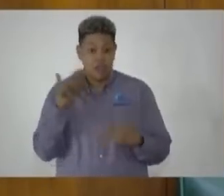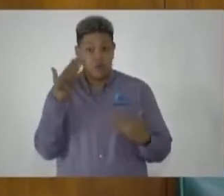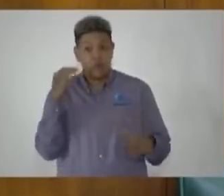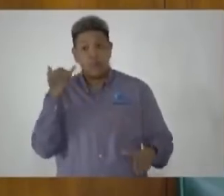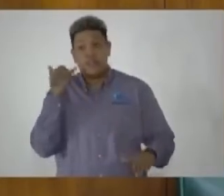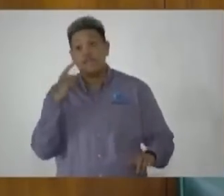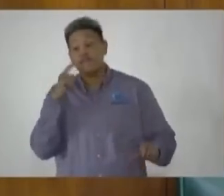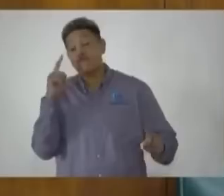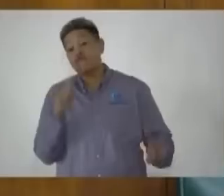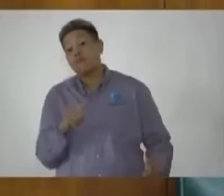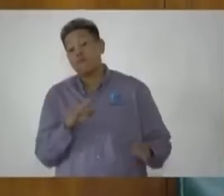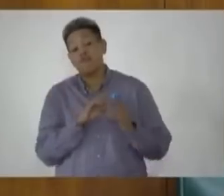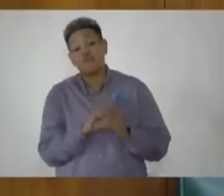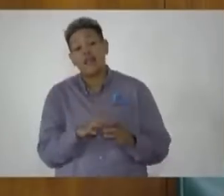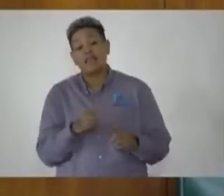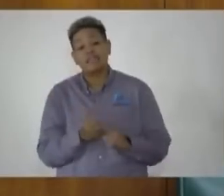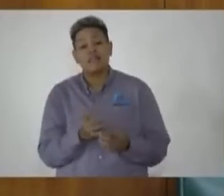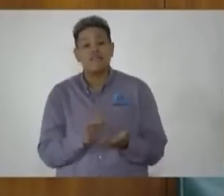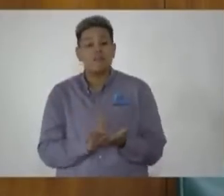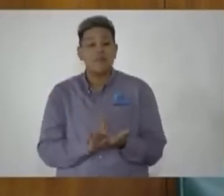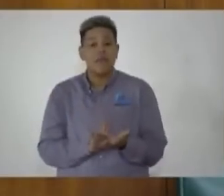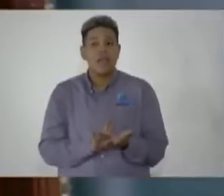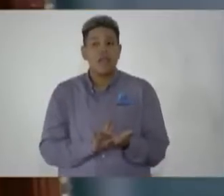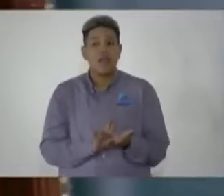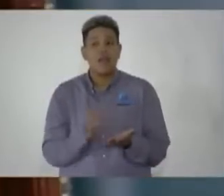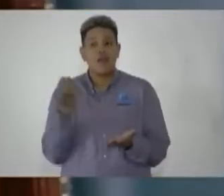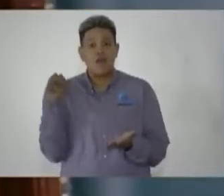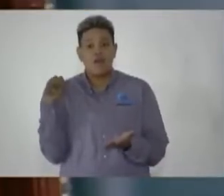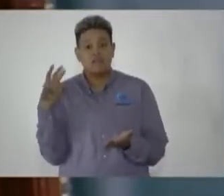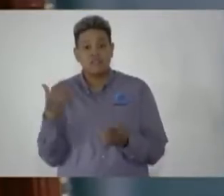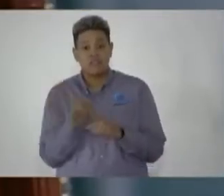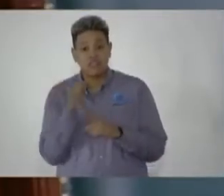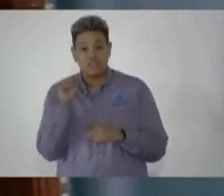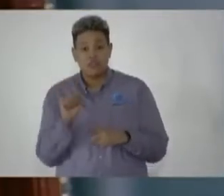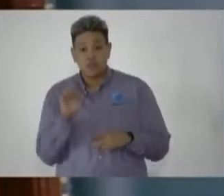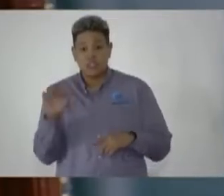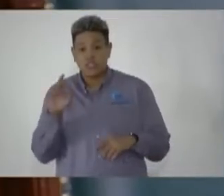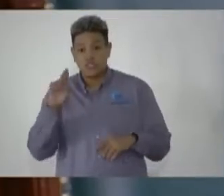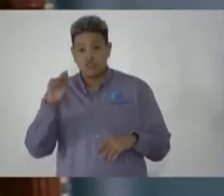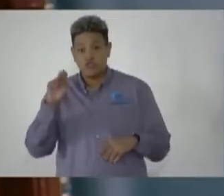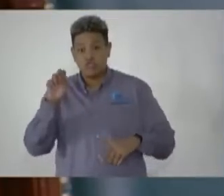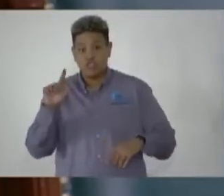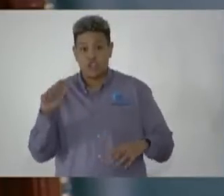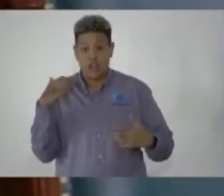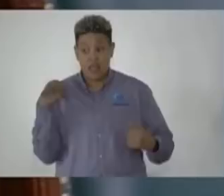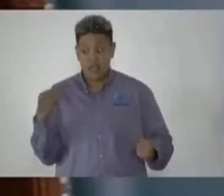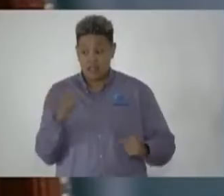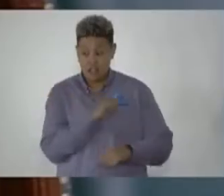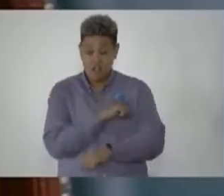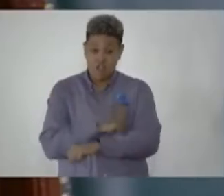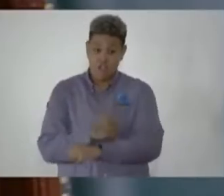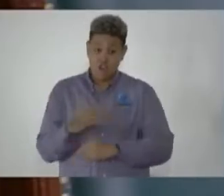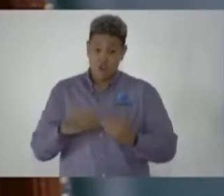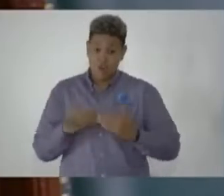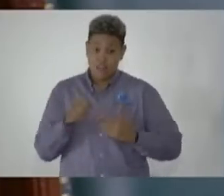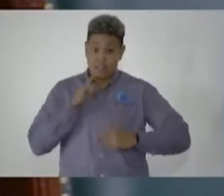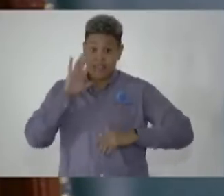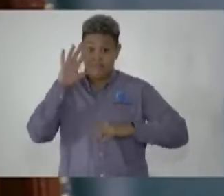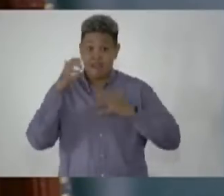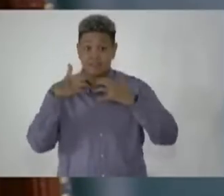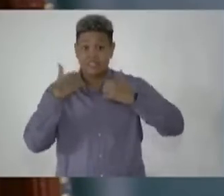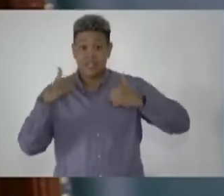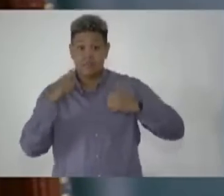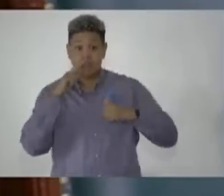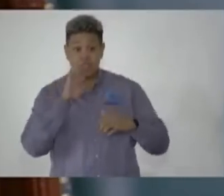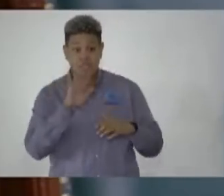the medical officers of Southeast Regional Health Authority, whether they are 5 separate, they're treated